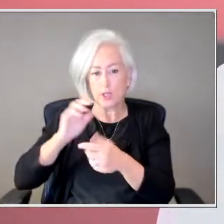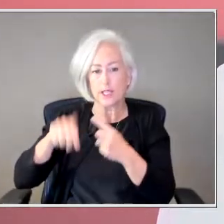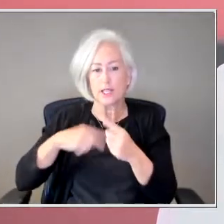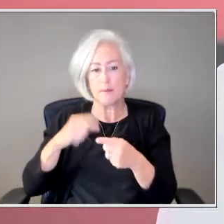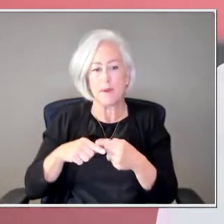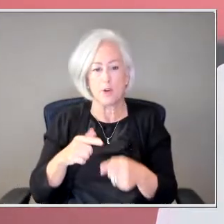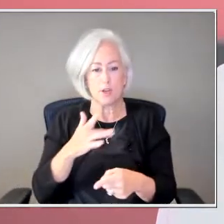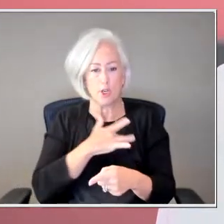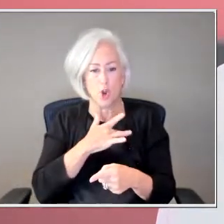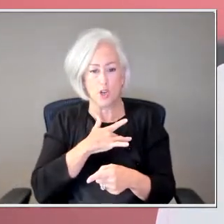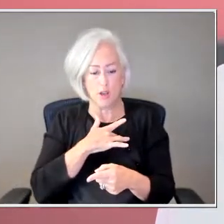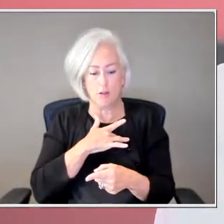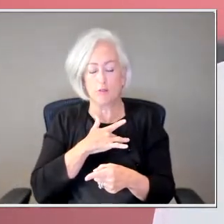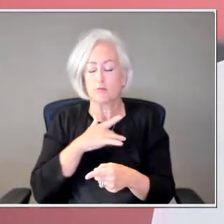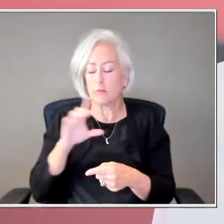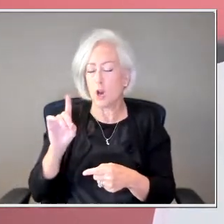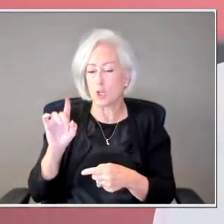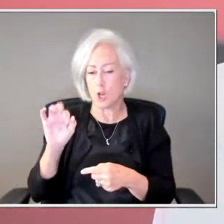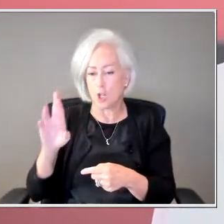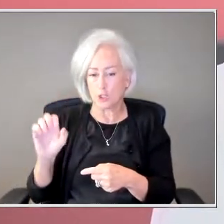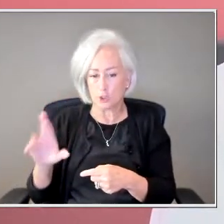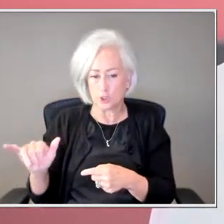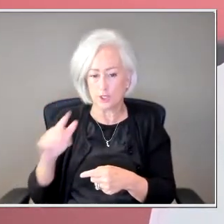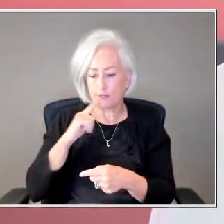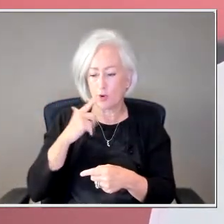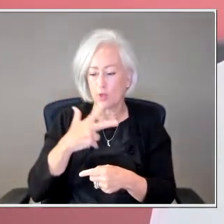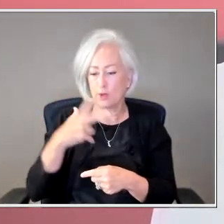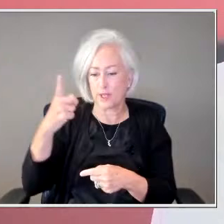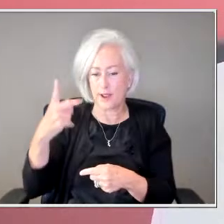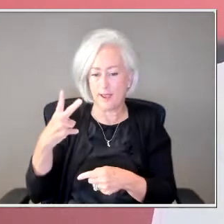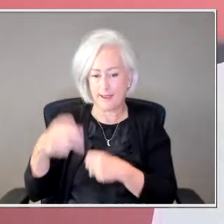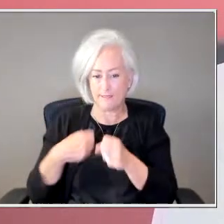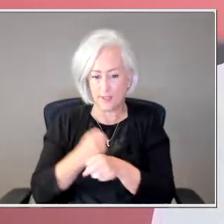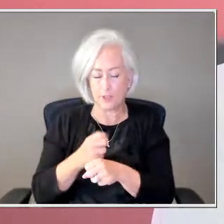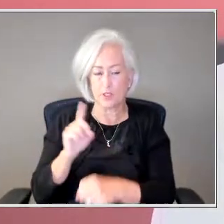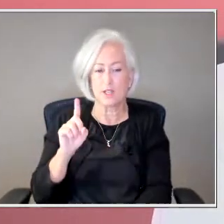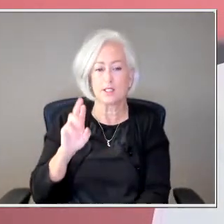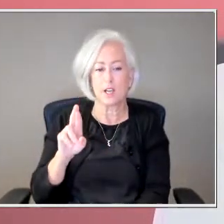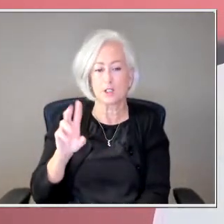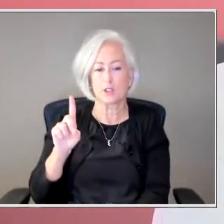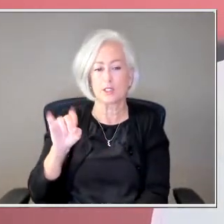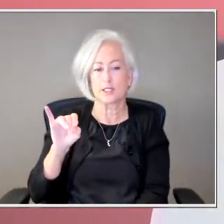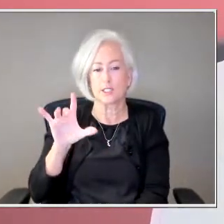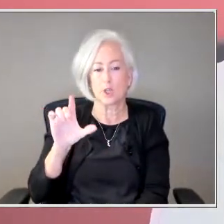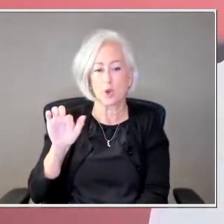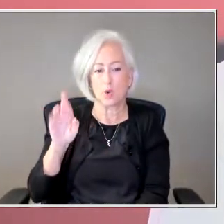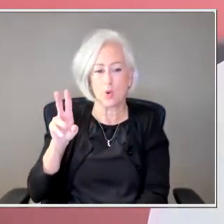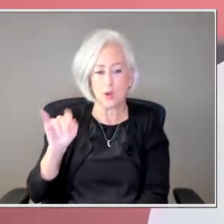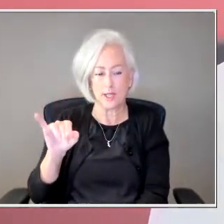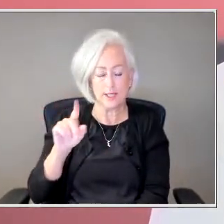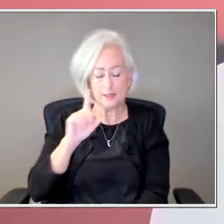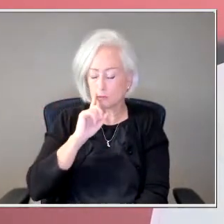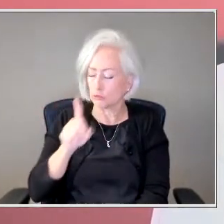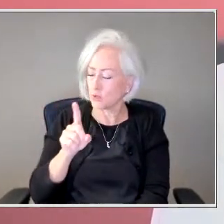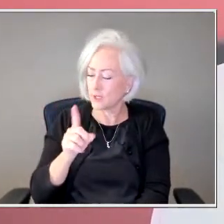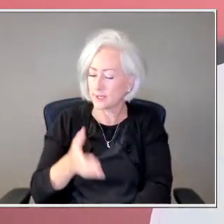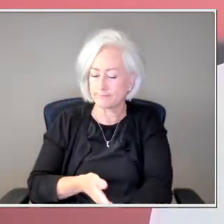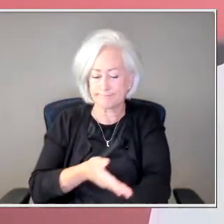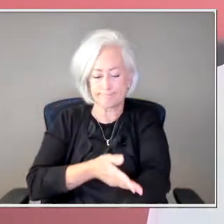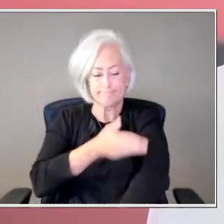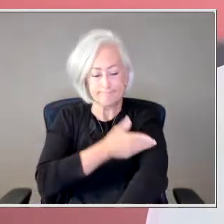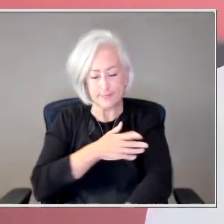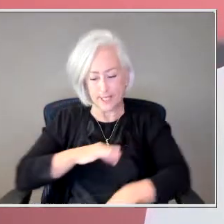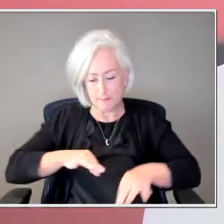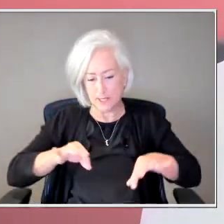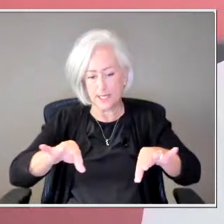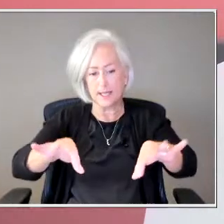about 3.5 years, Dr. DeCordy, who is really making remarkable strides in just picking this up, because I have